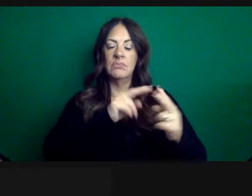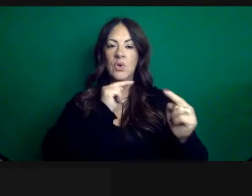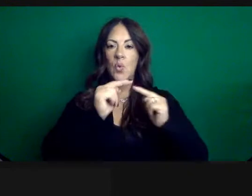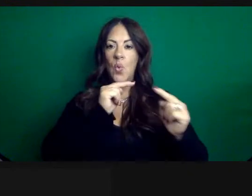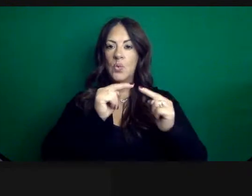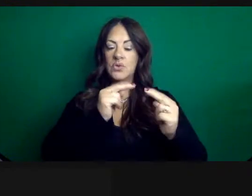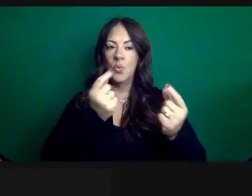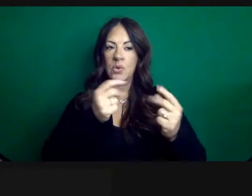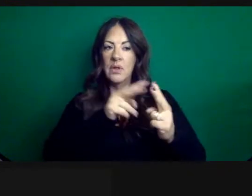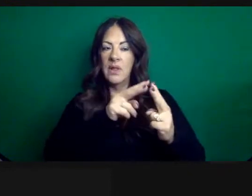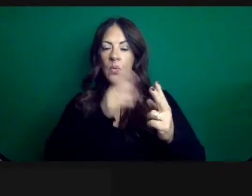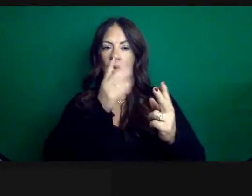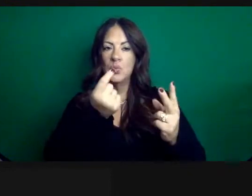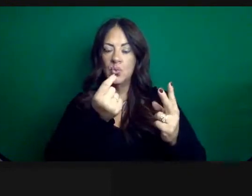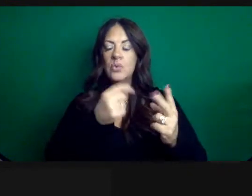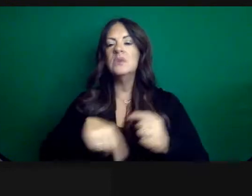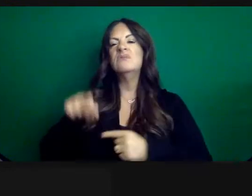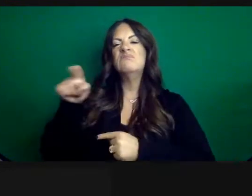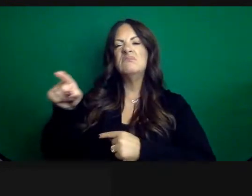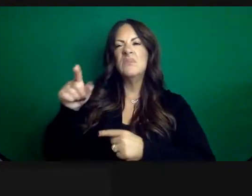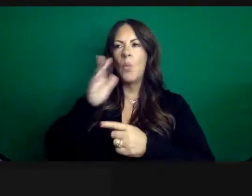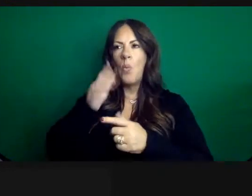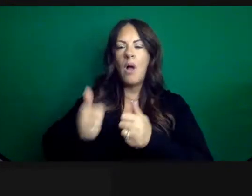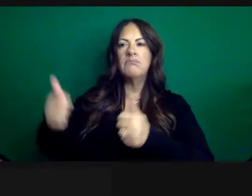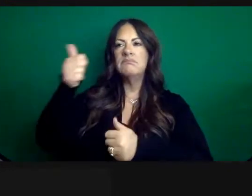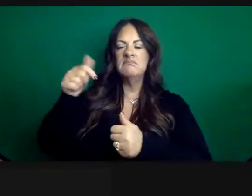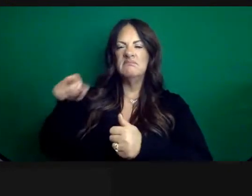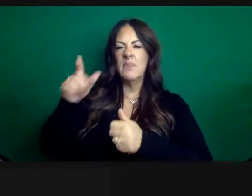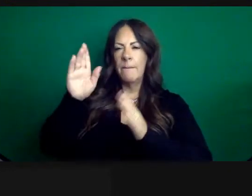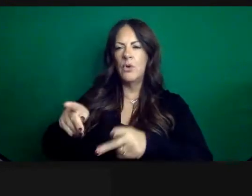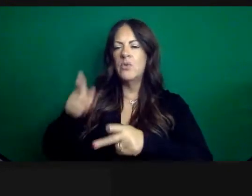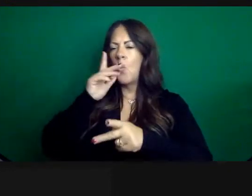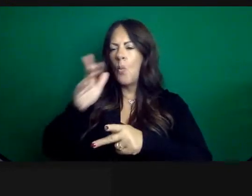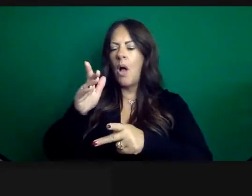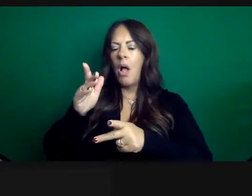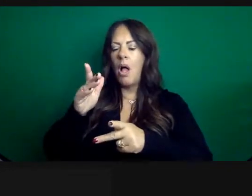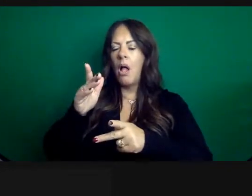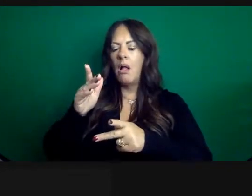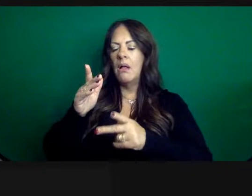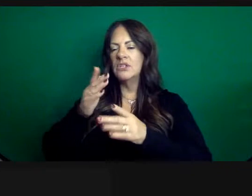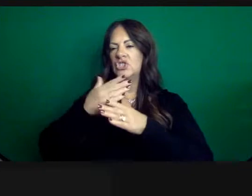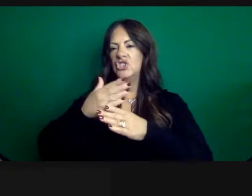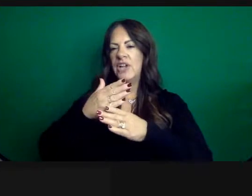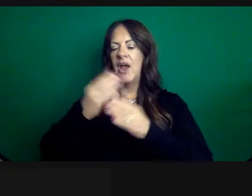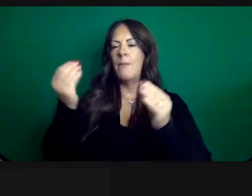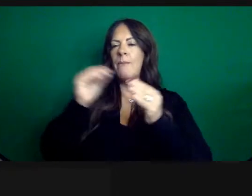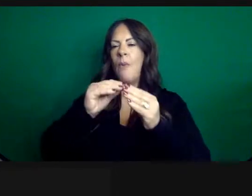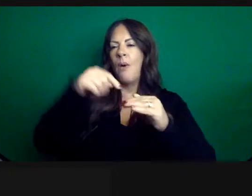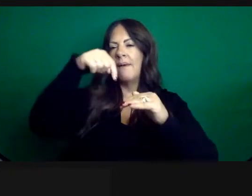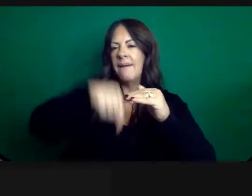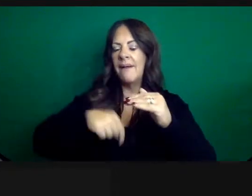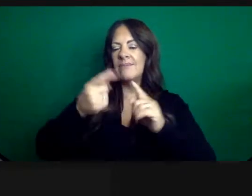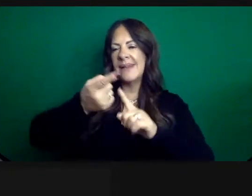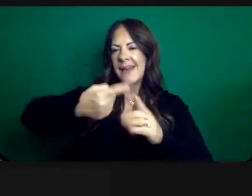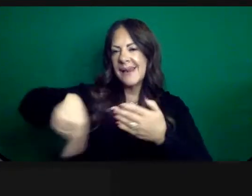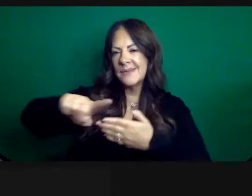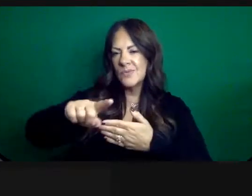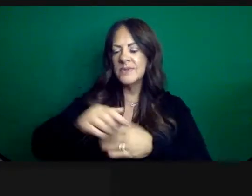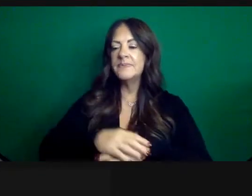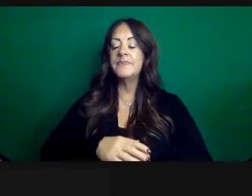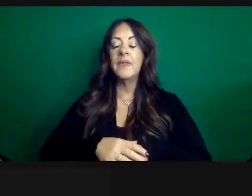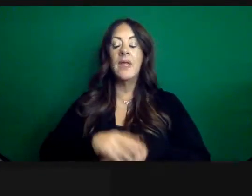lot more information to share with you on the status there. As it relates to My Turn, certainly the My